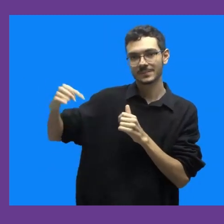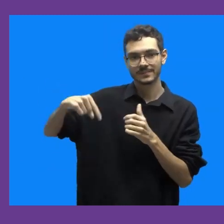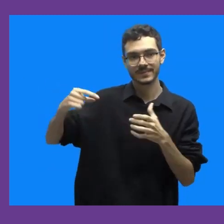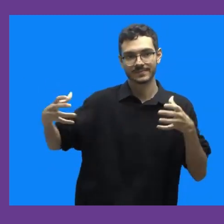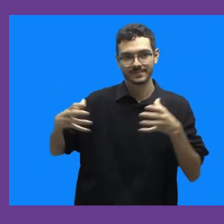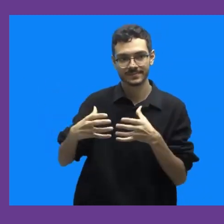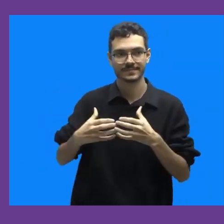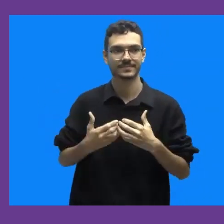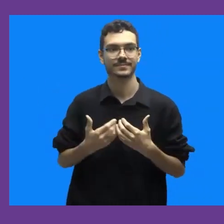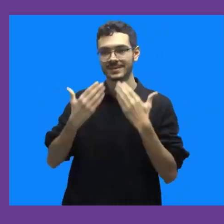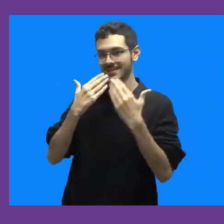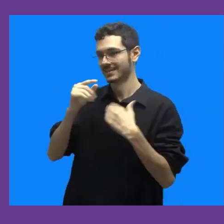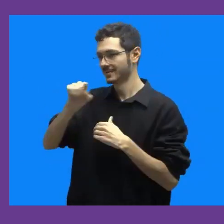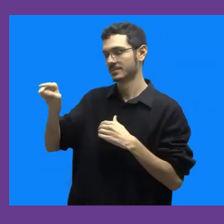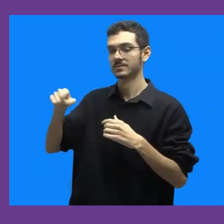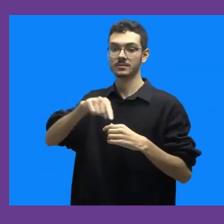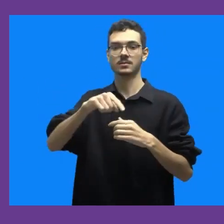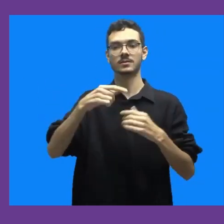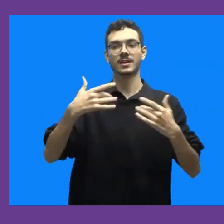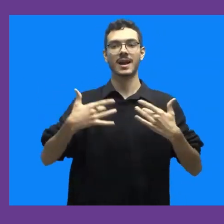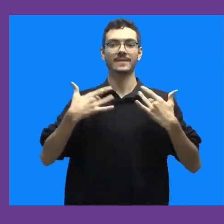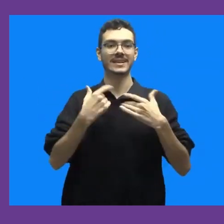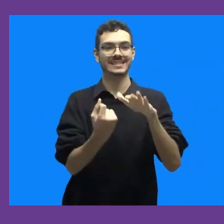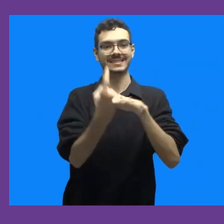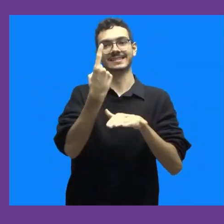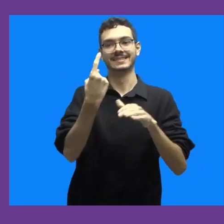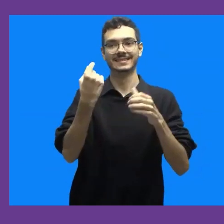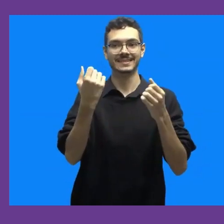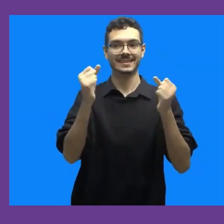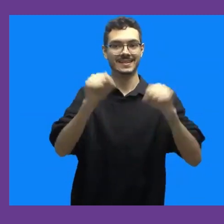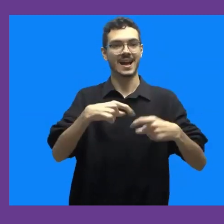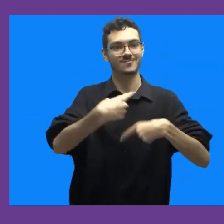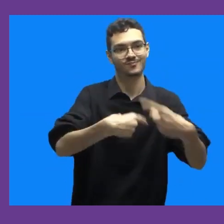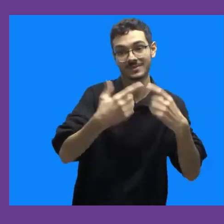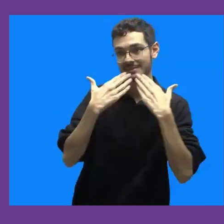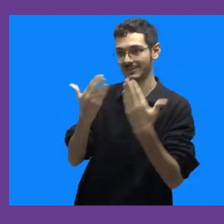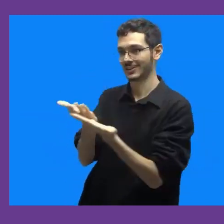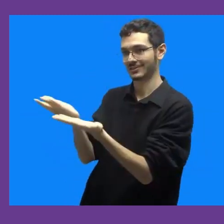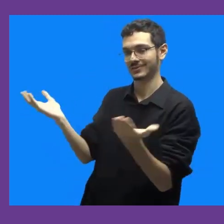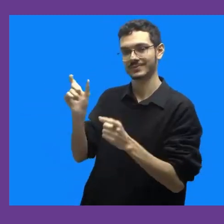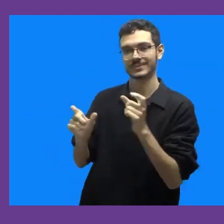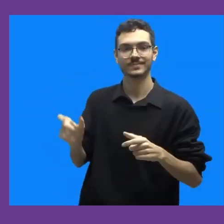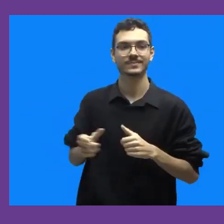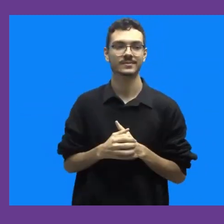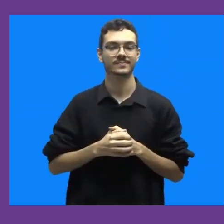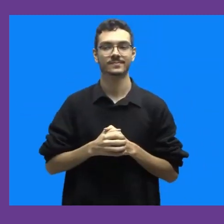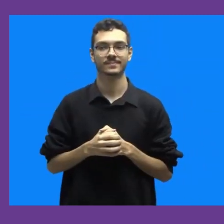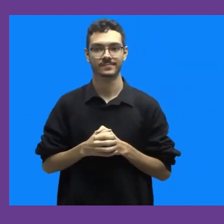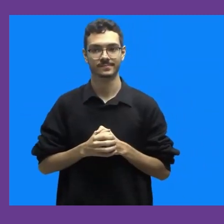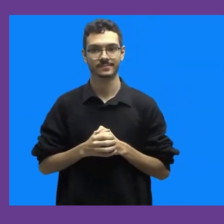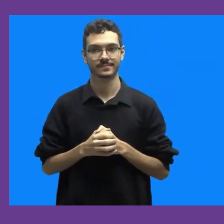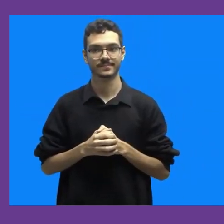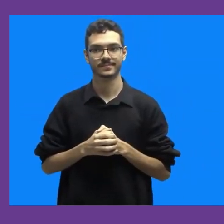we wait for you in the next European event. Now we can continue our work in a more relaxed way in the patio.